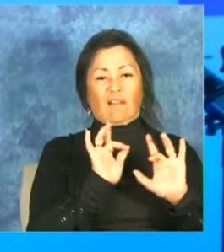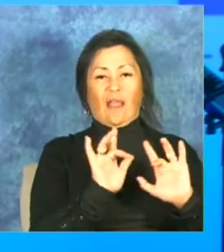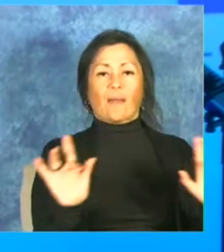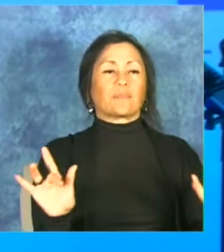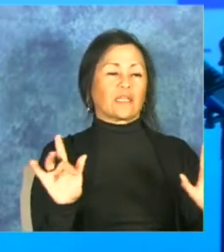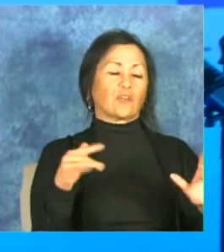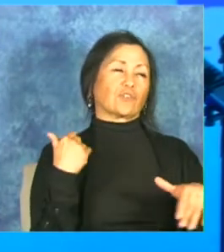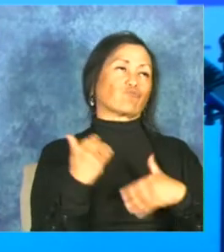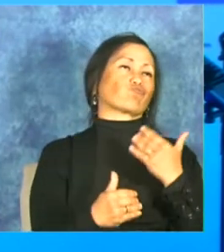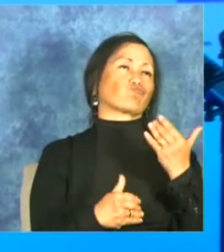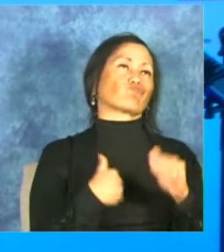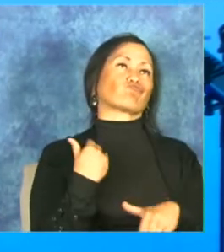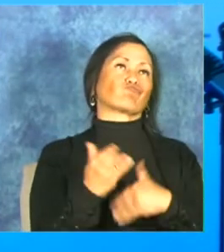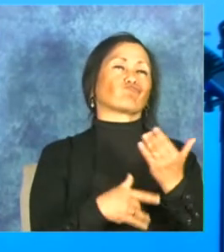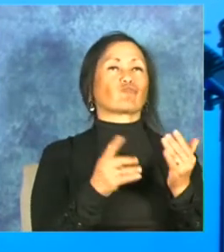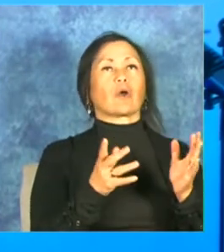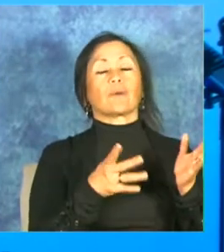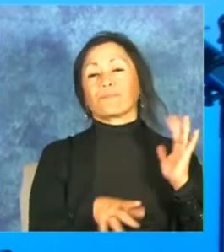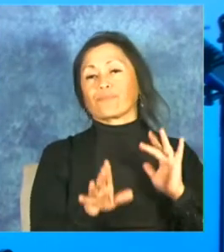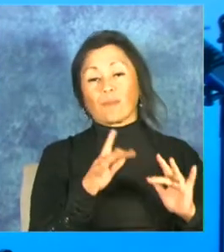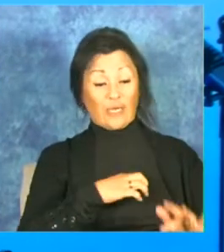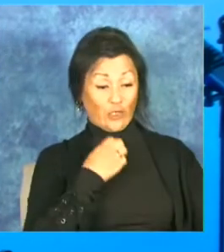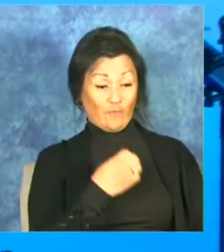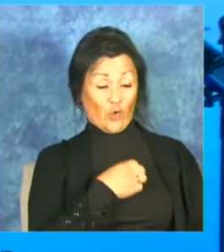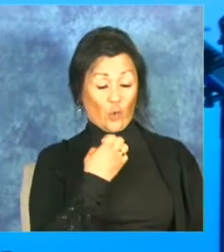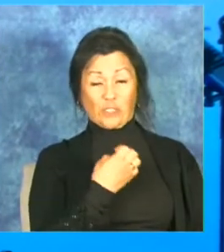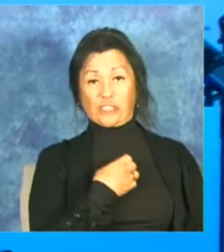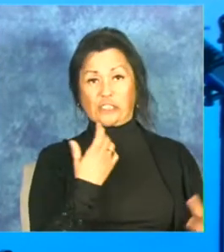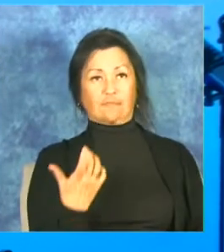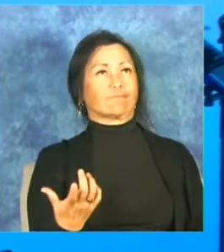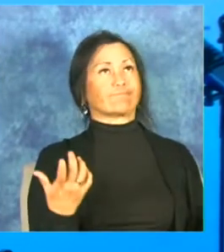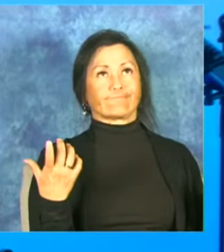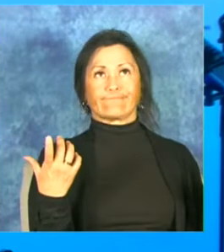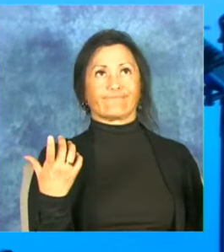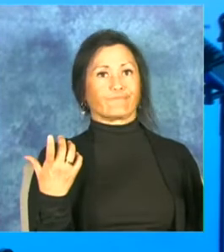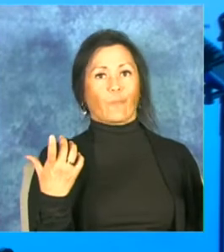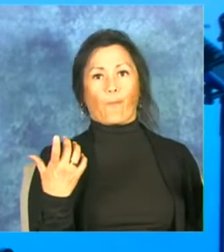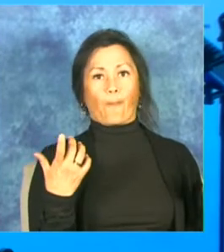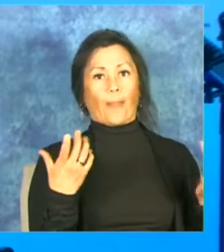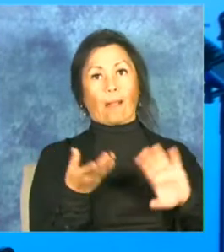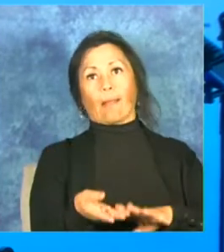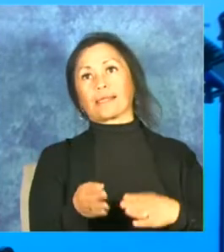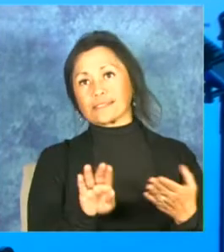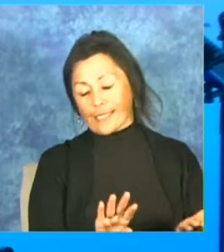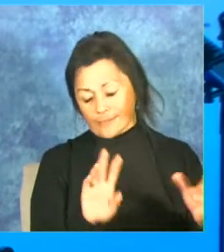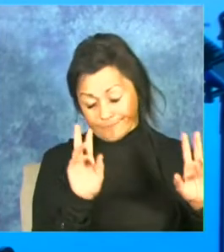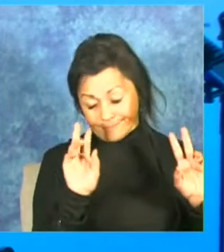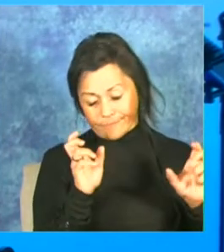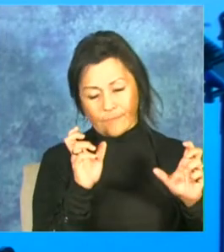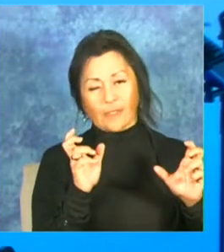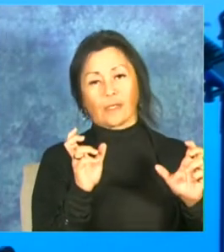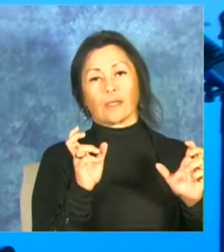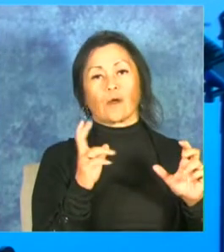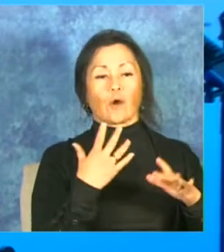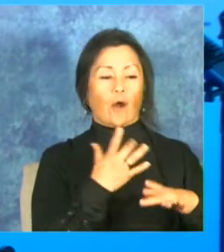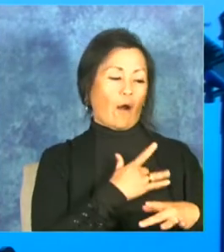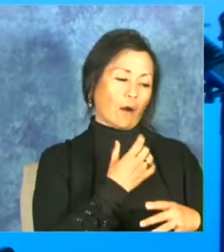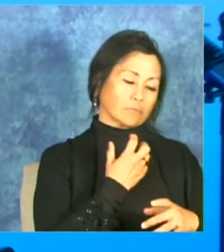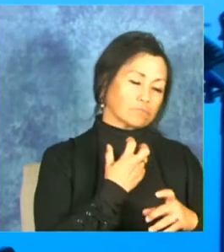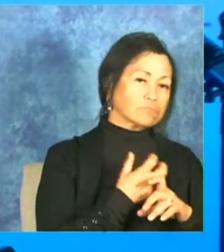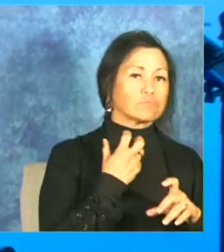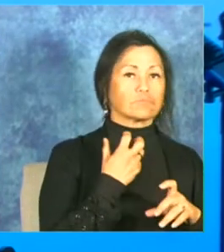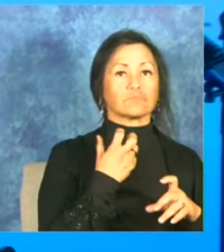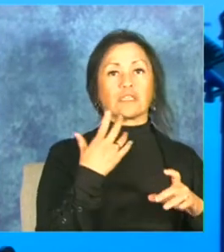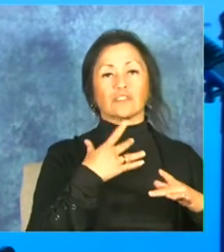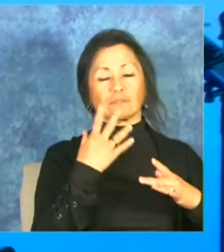through the motions. You're emotionally, if not dead, hardened.